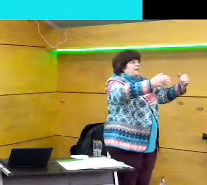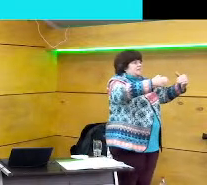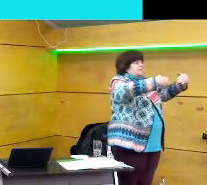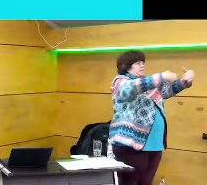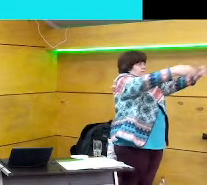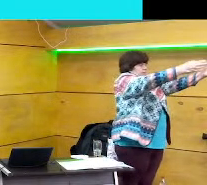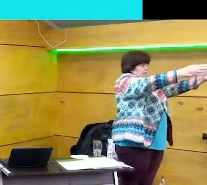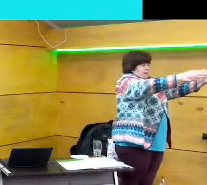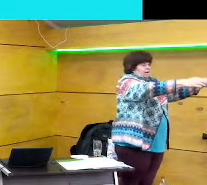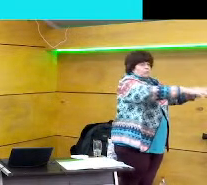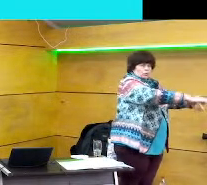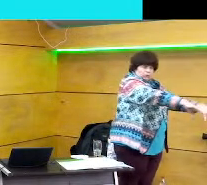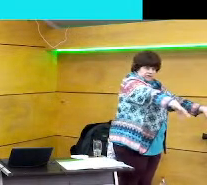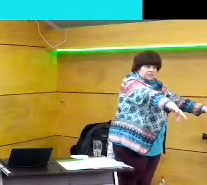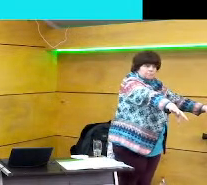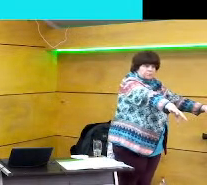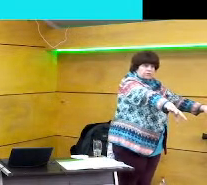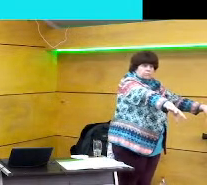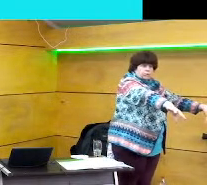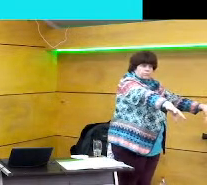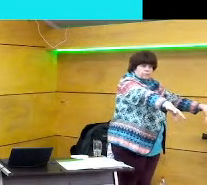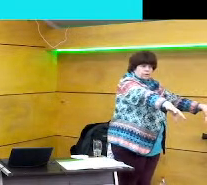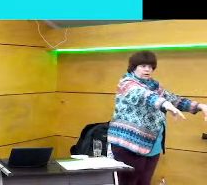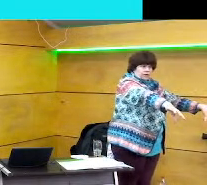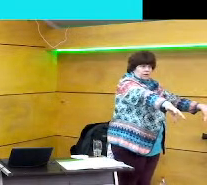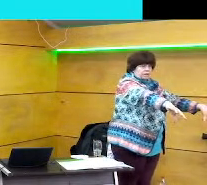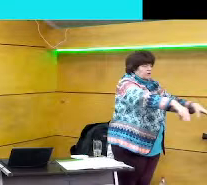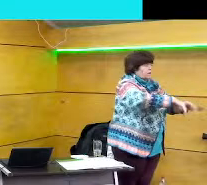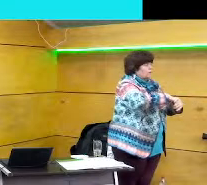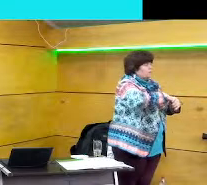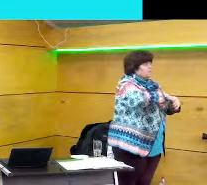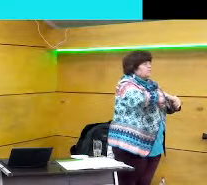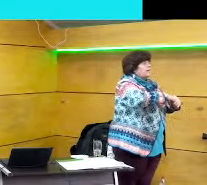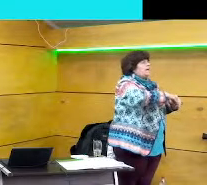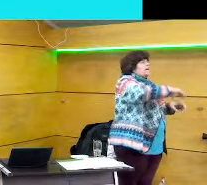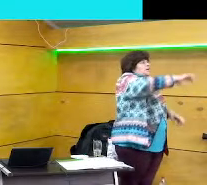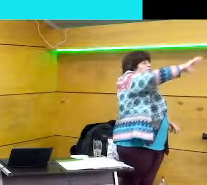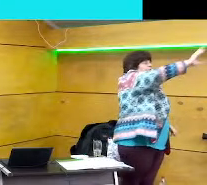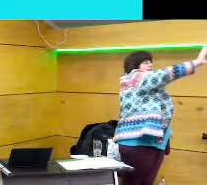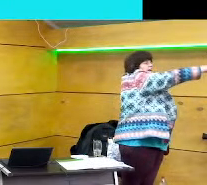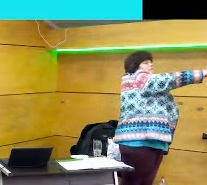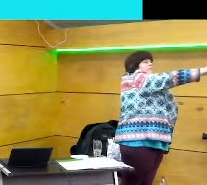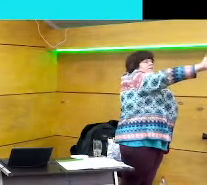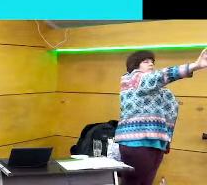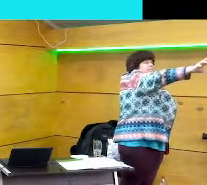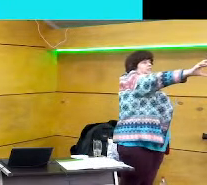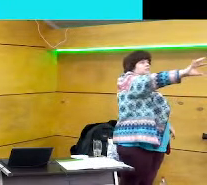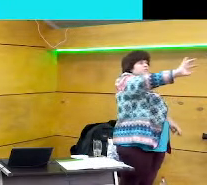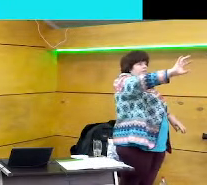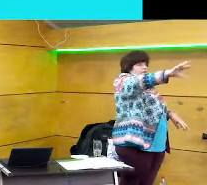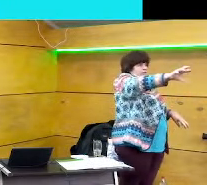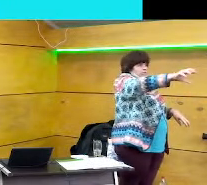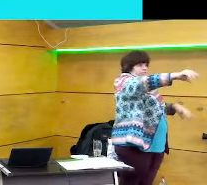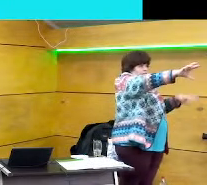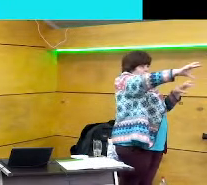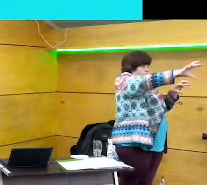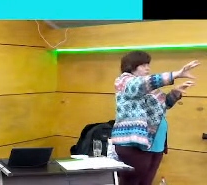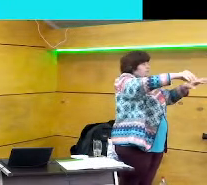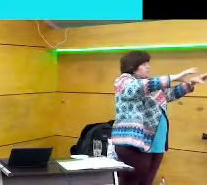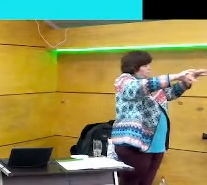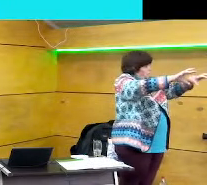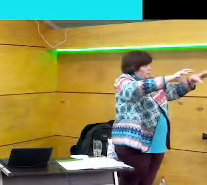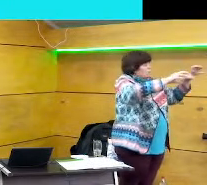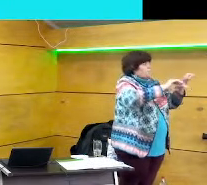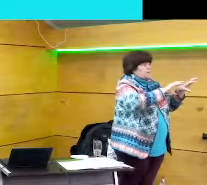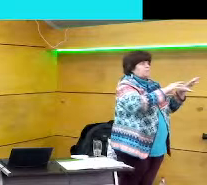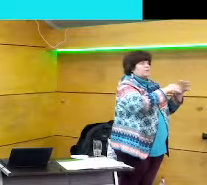anywhere in the back row. We'll just keep the front row for our arrivals. You can have little clusters of 3